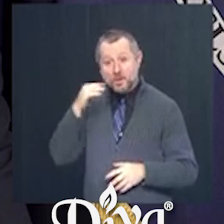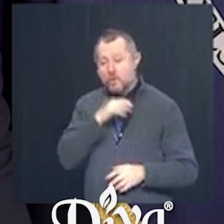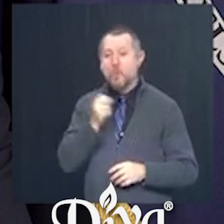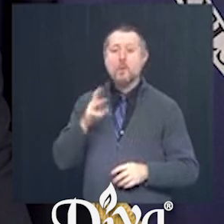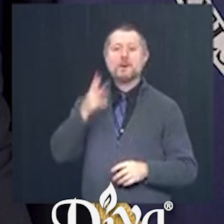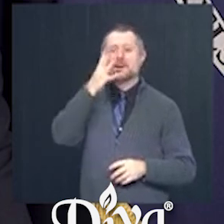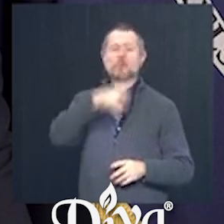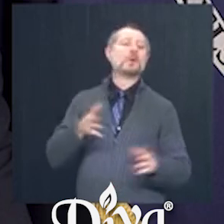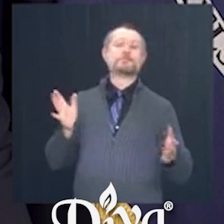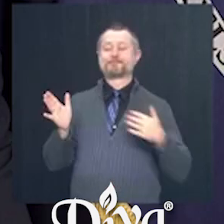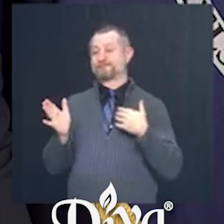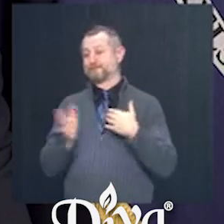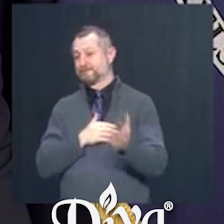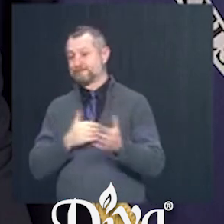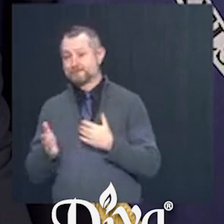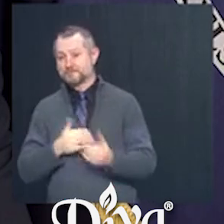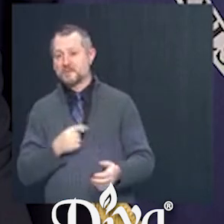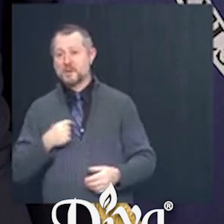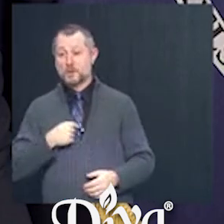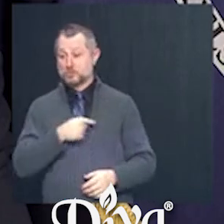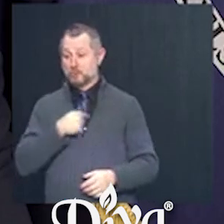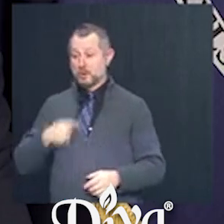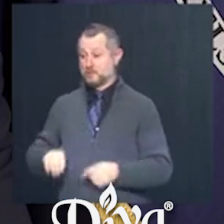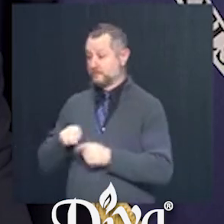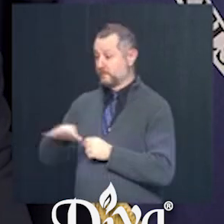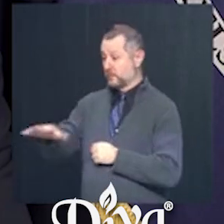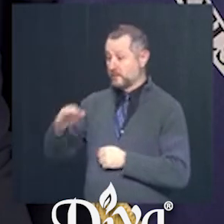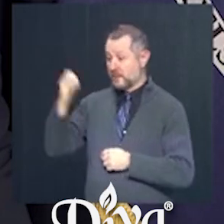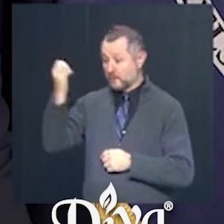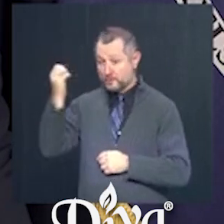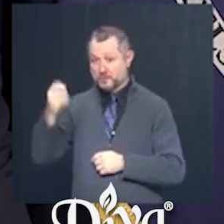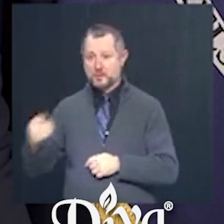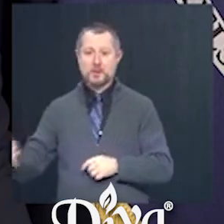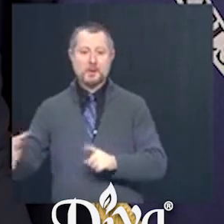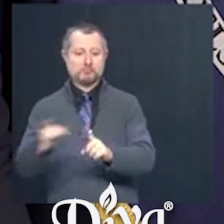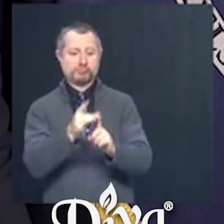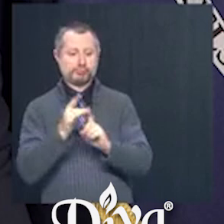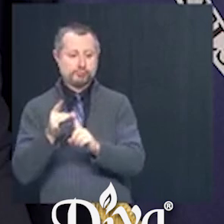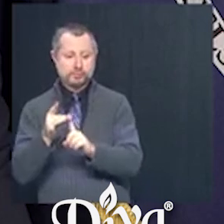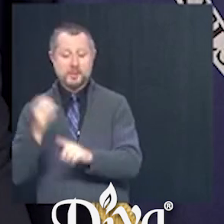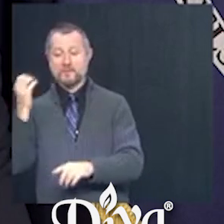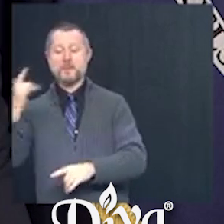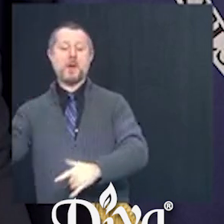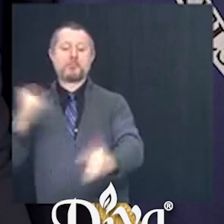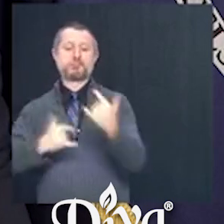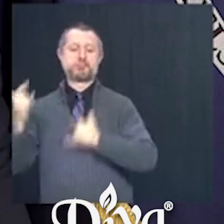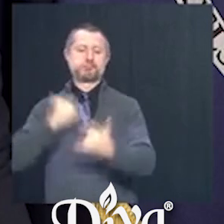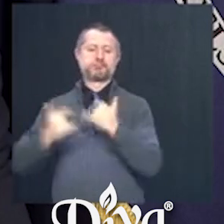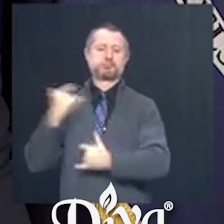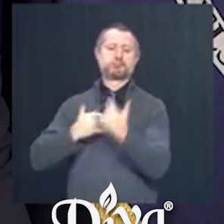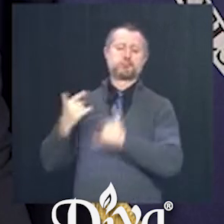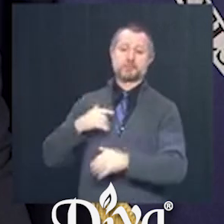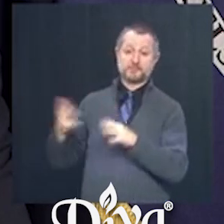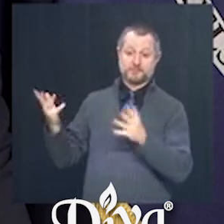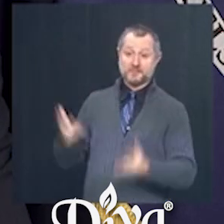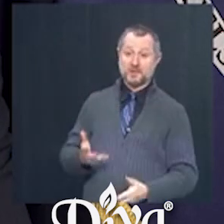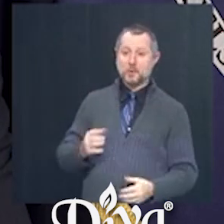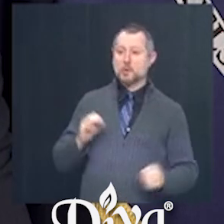to Europe. Infected Europeans were coming here. There was no European travel ban until March